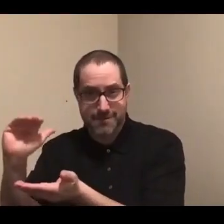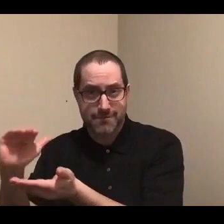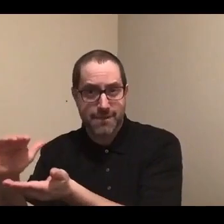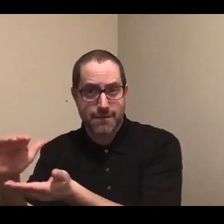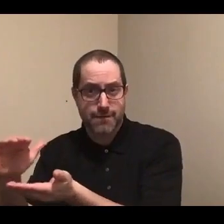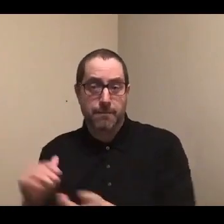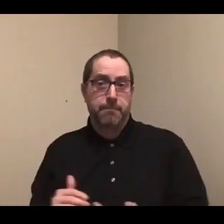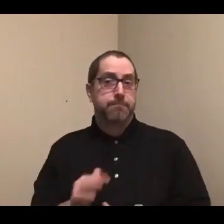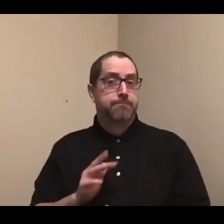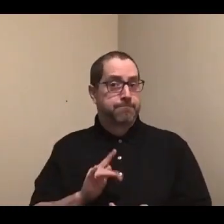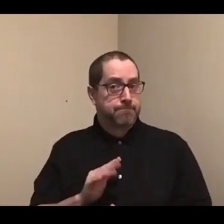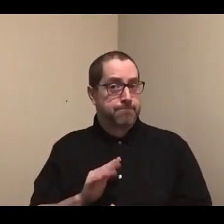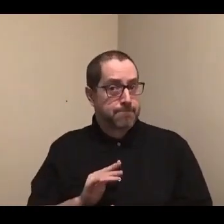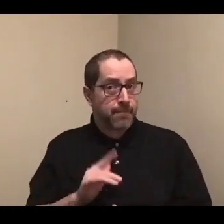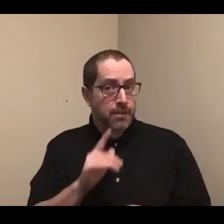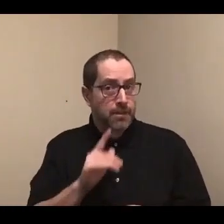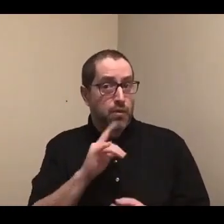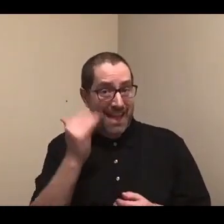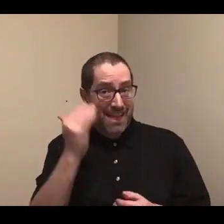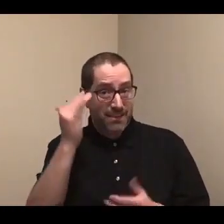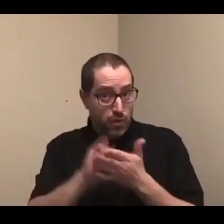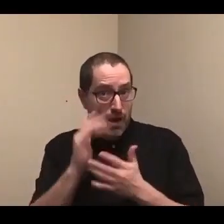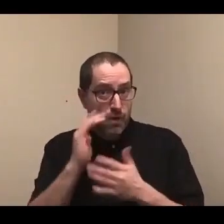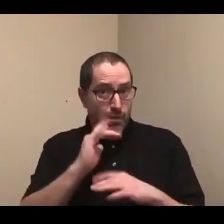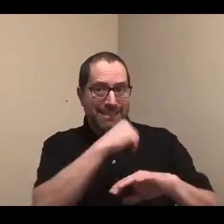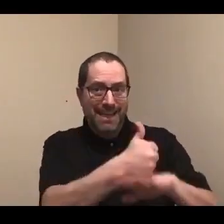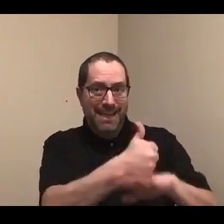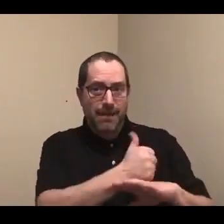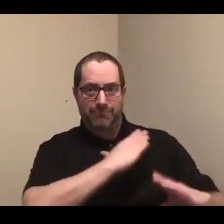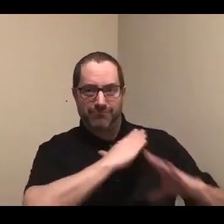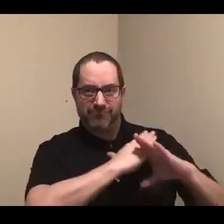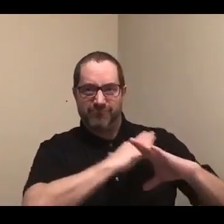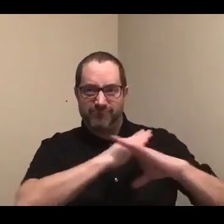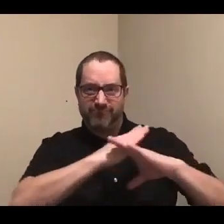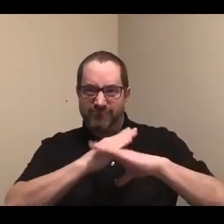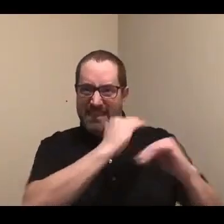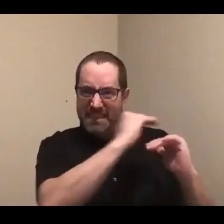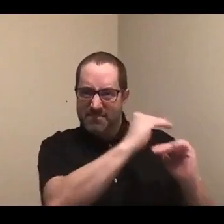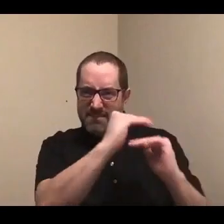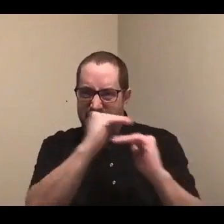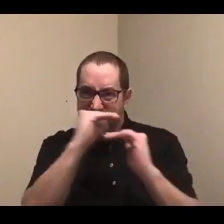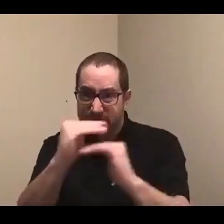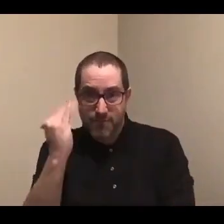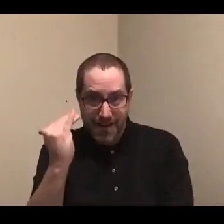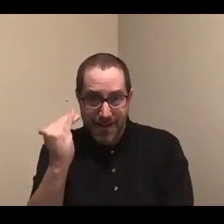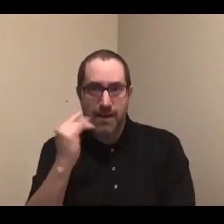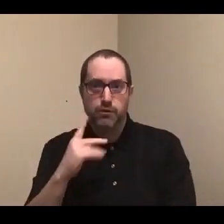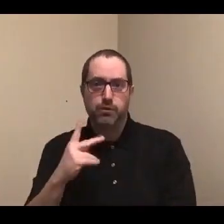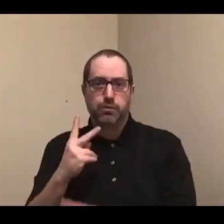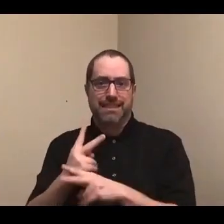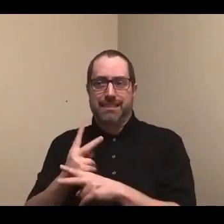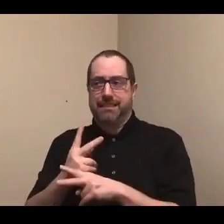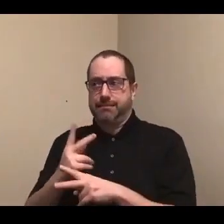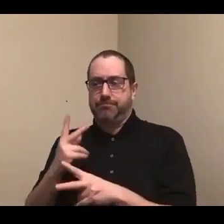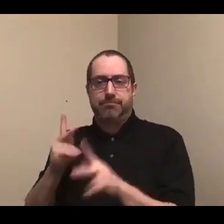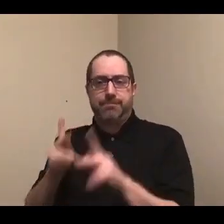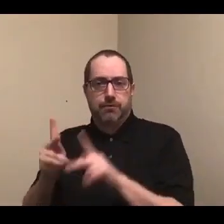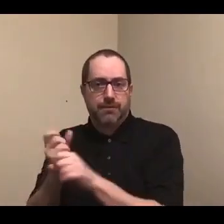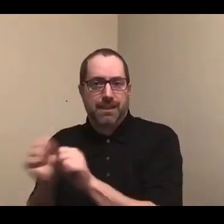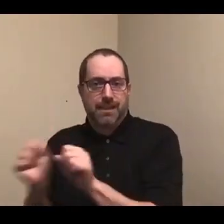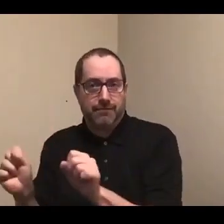system and to make sure that people could get vaccinated as soon as possible. So with the introduction of new vaccines that are coming online, and we're getting